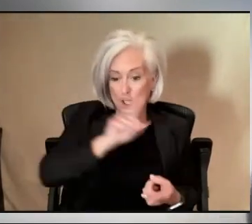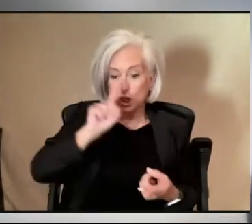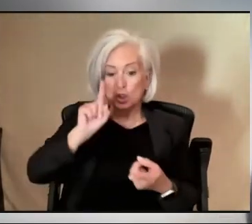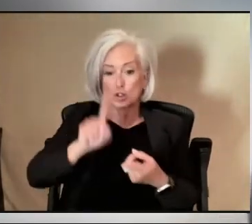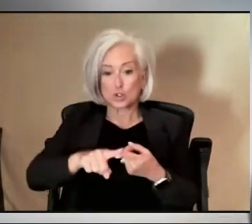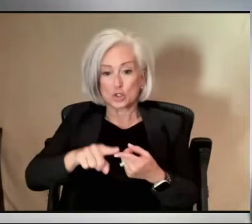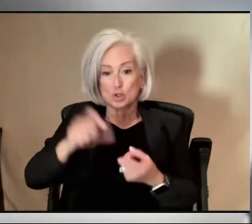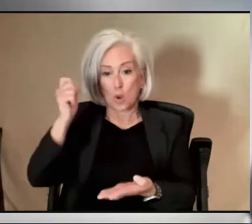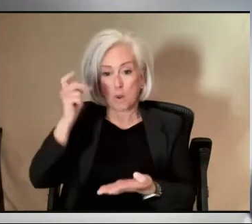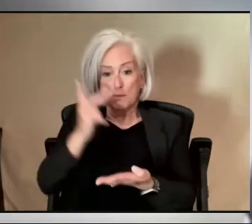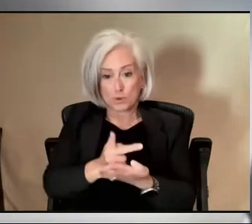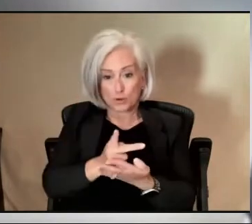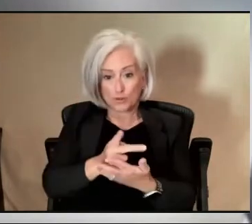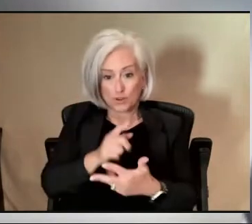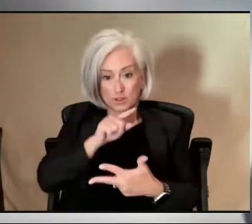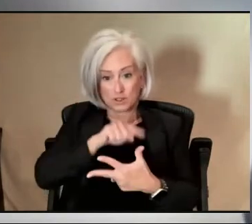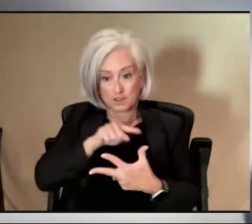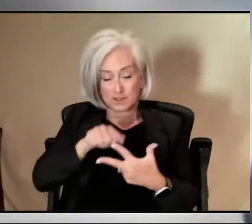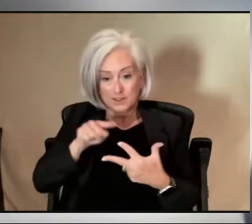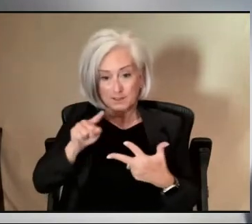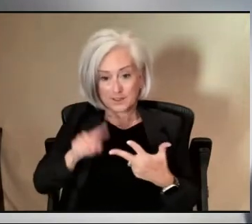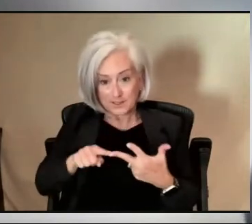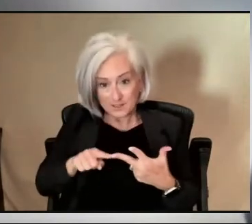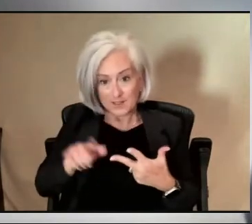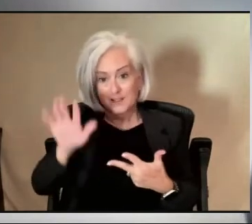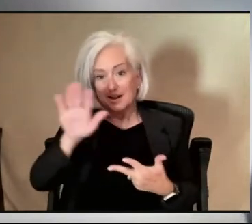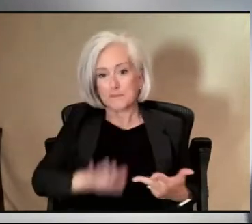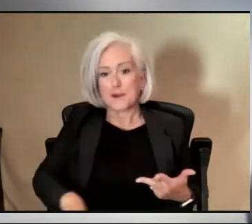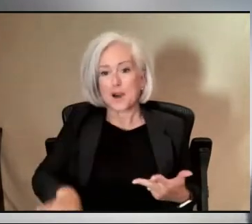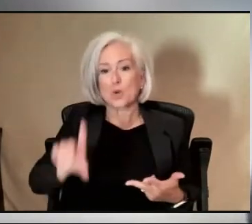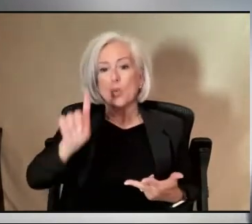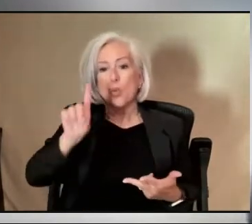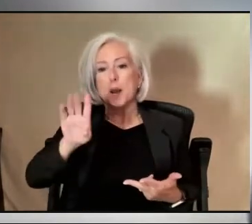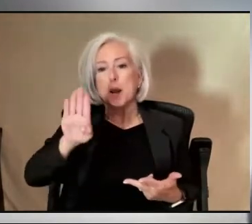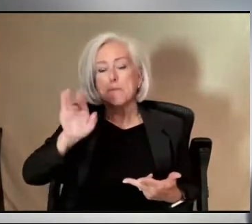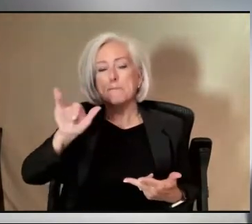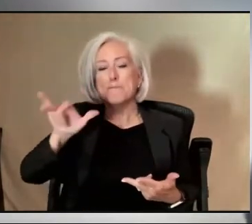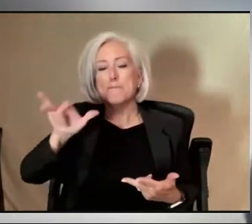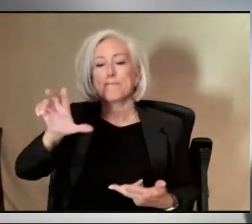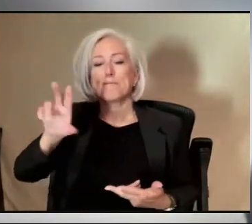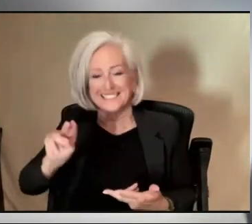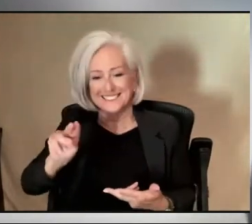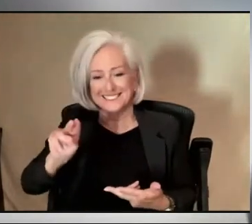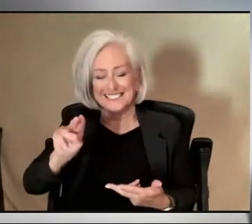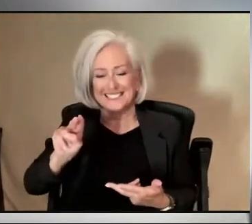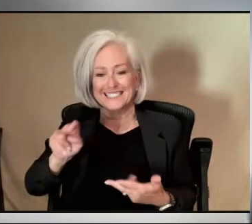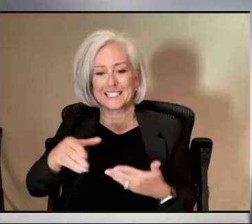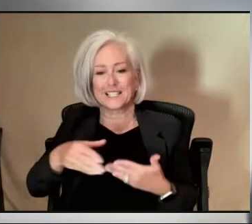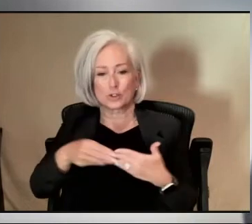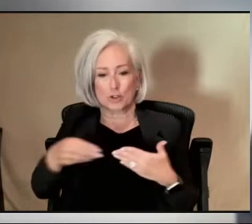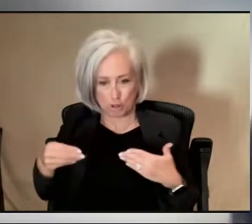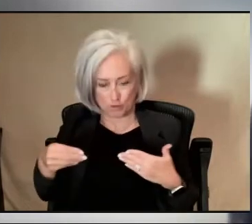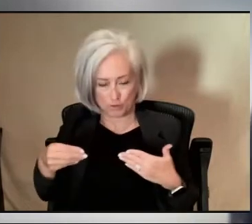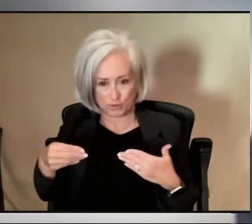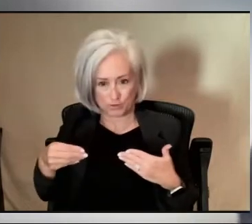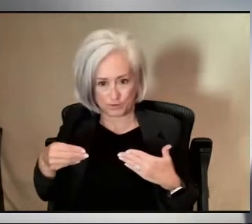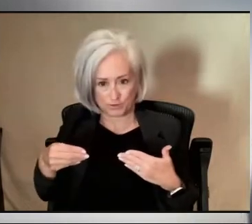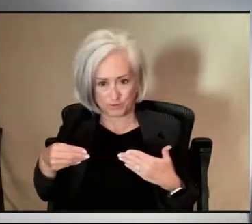the US is around about $1 billion. So you could not